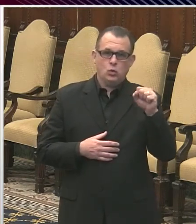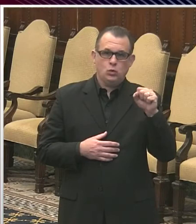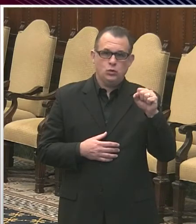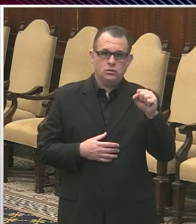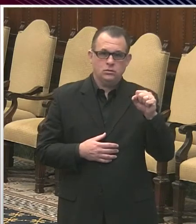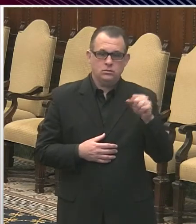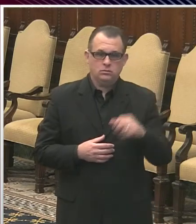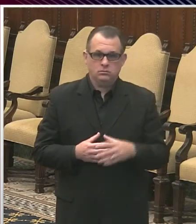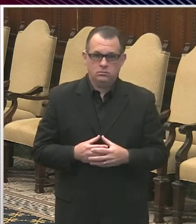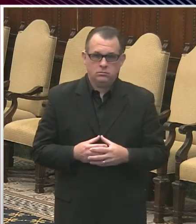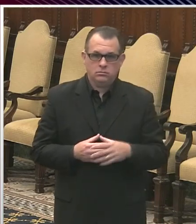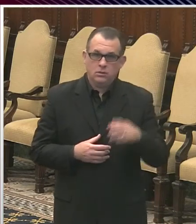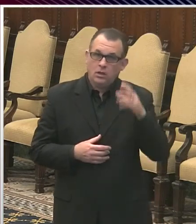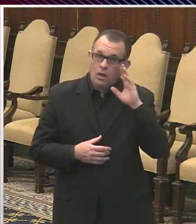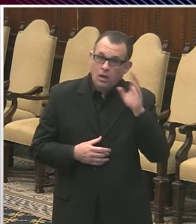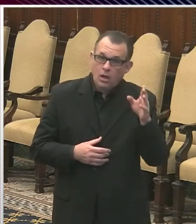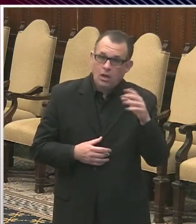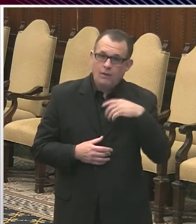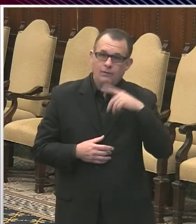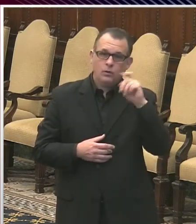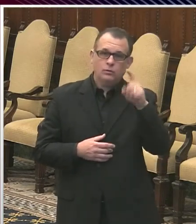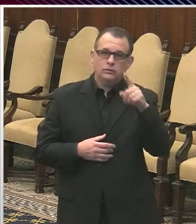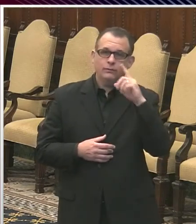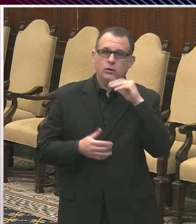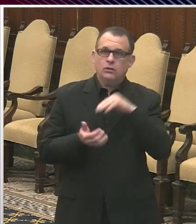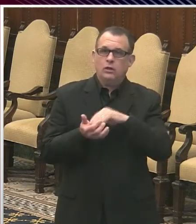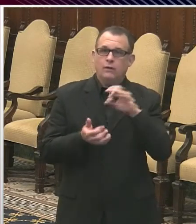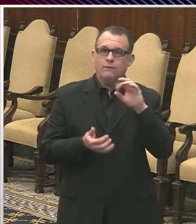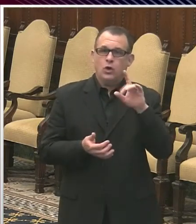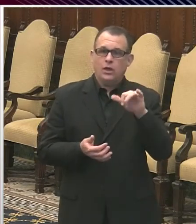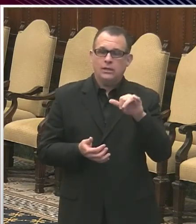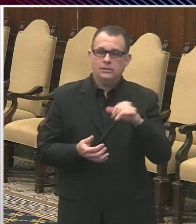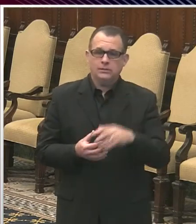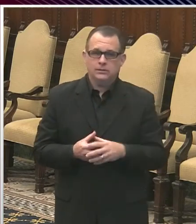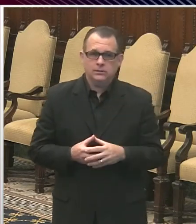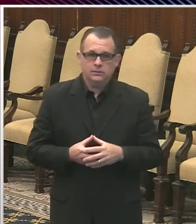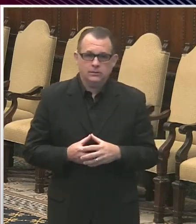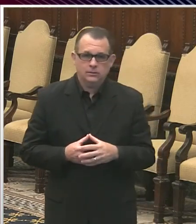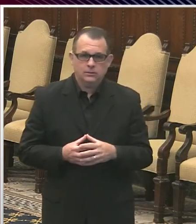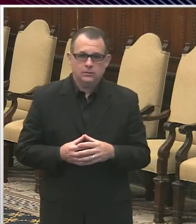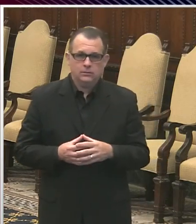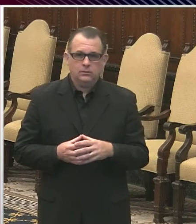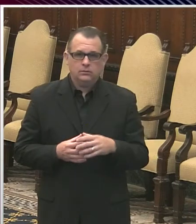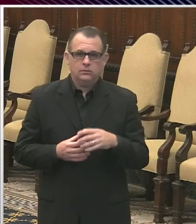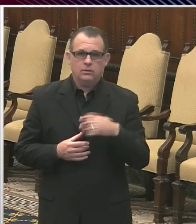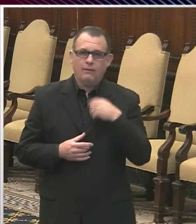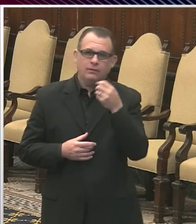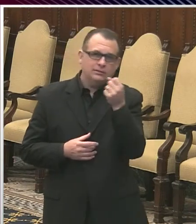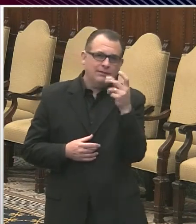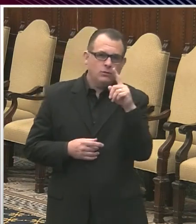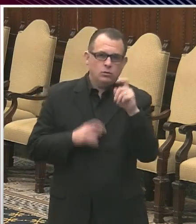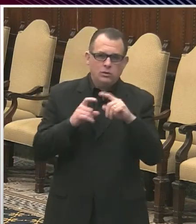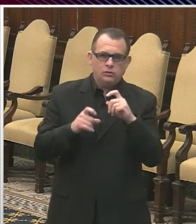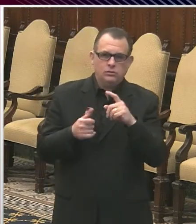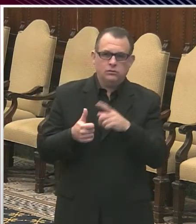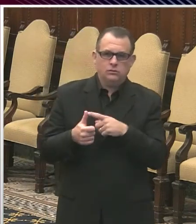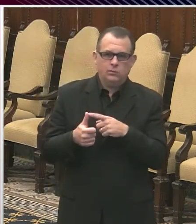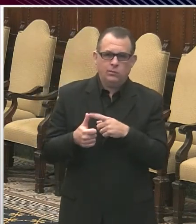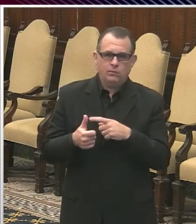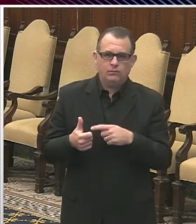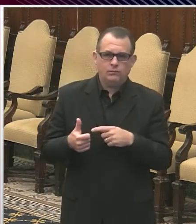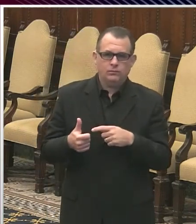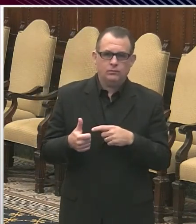Hello, hi. I have a question for Dr. Farley. A few questions. Dr. Farley, is having